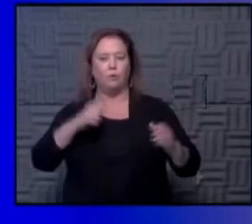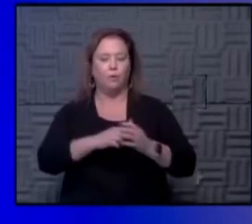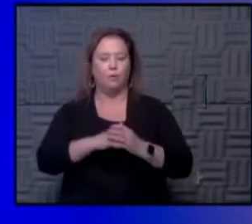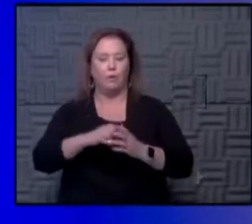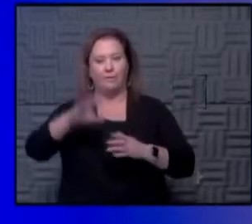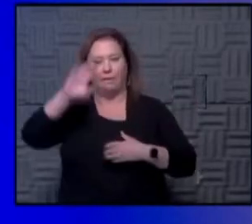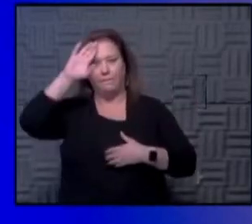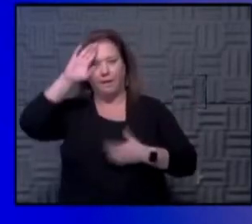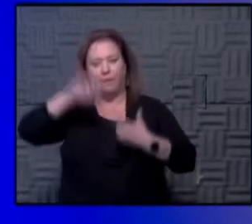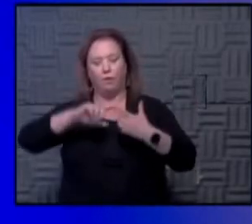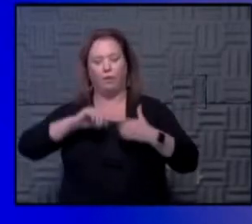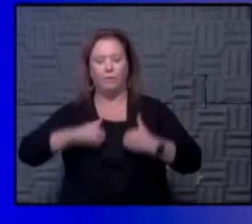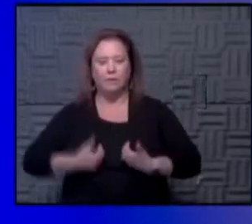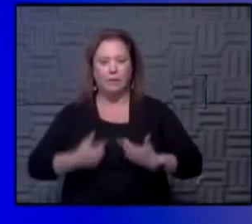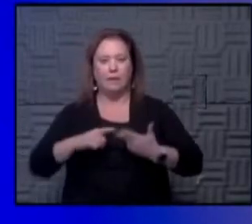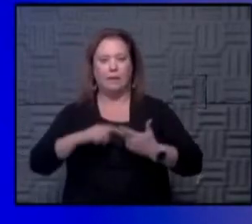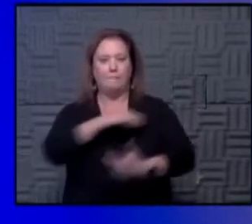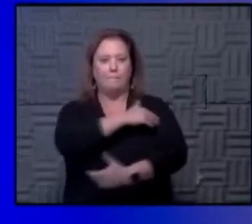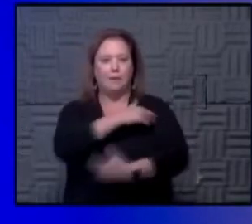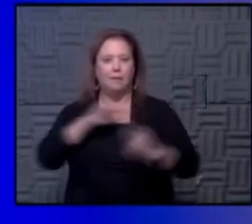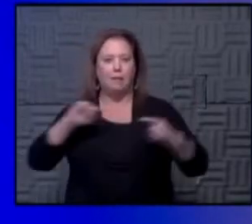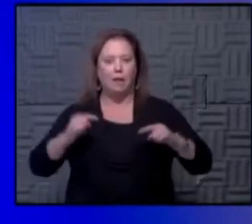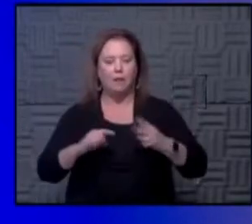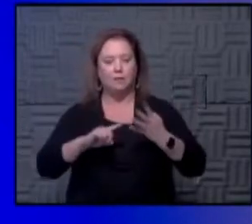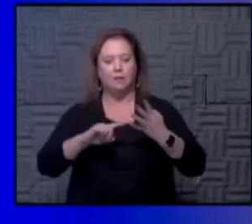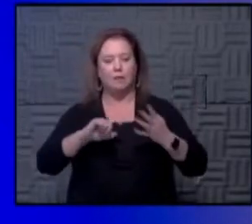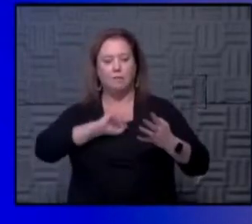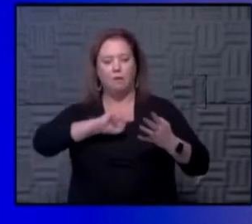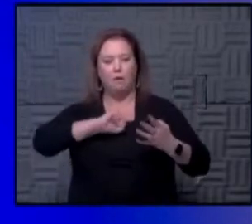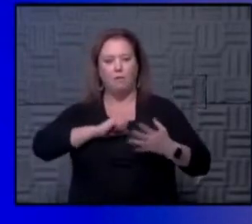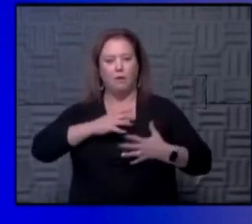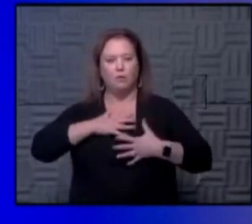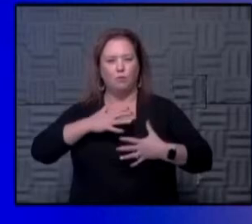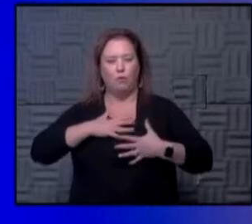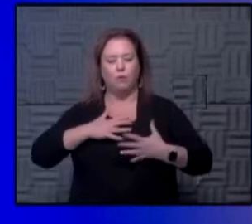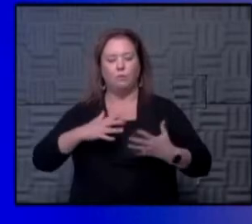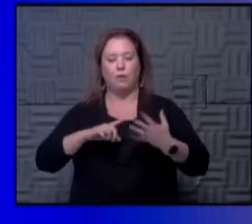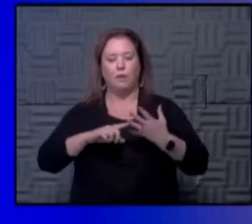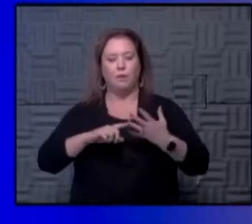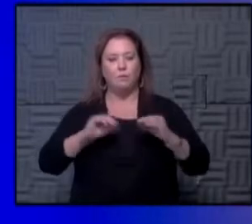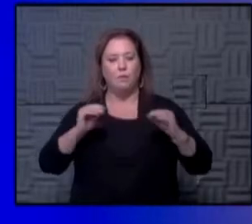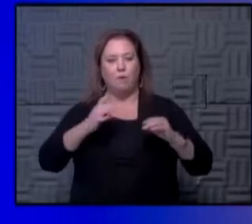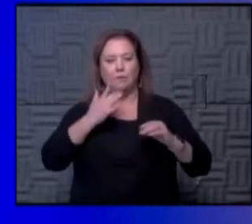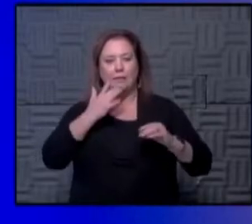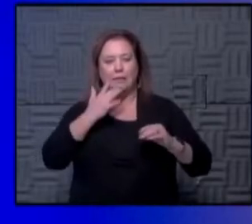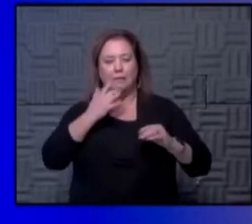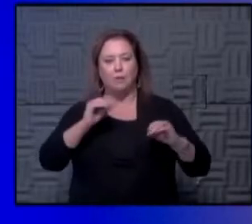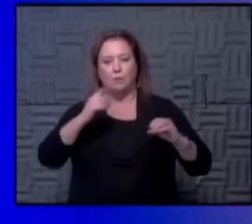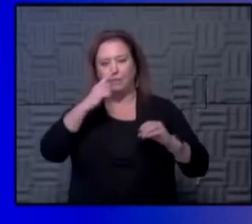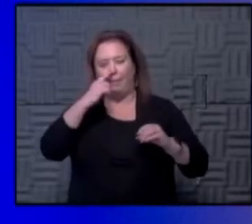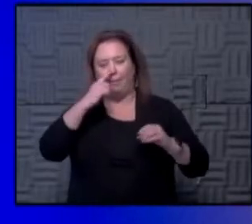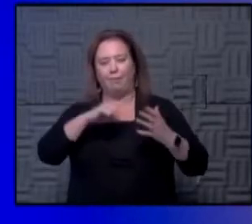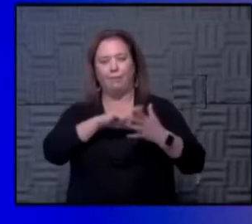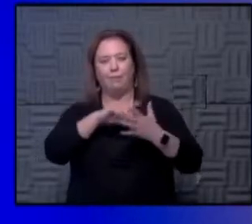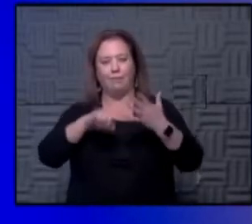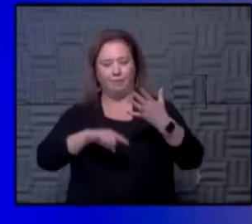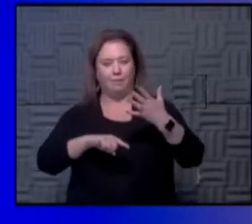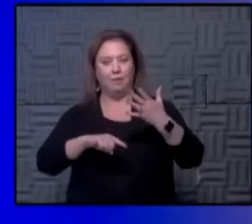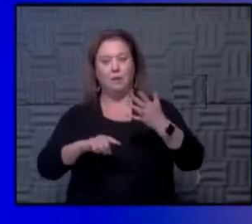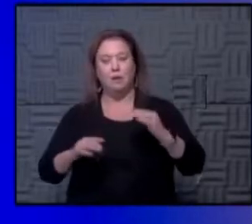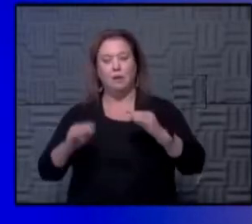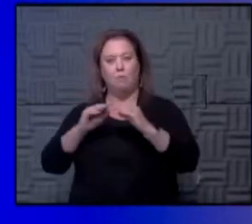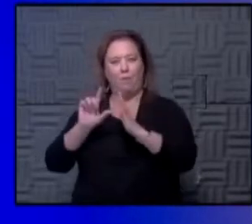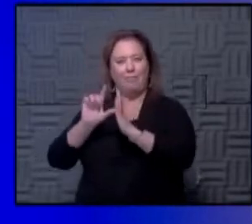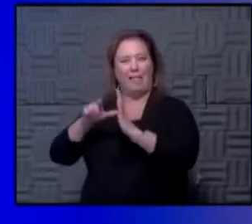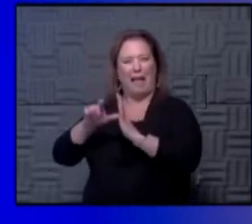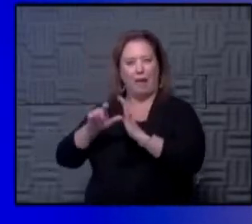The fever, fatigue, muscle aches, maybe cough and shortness of breath early on, loss of taste, loss of smell. Later on, it's certainly going to be more